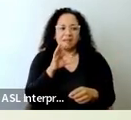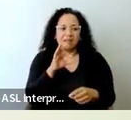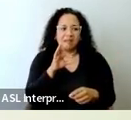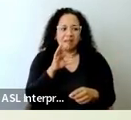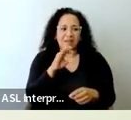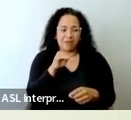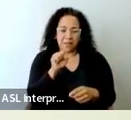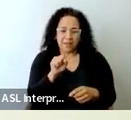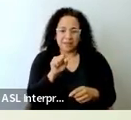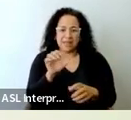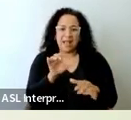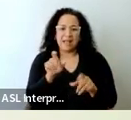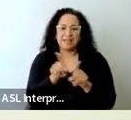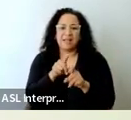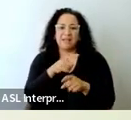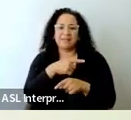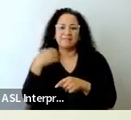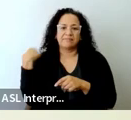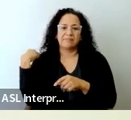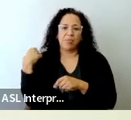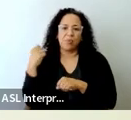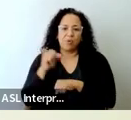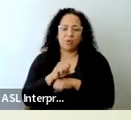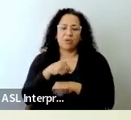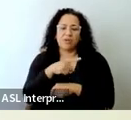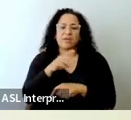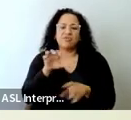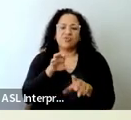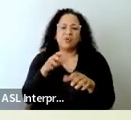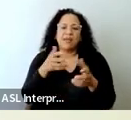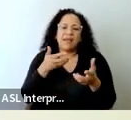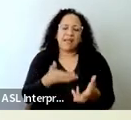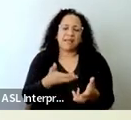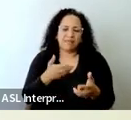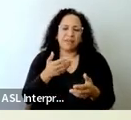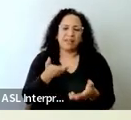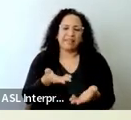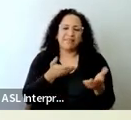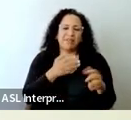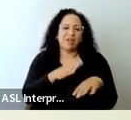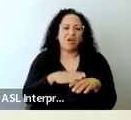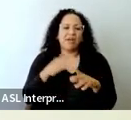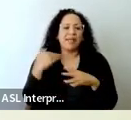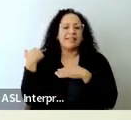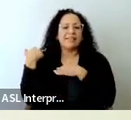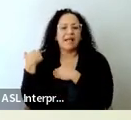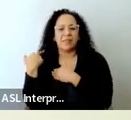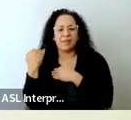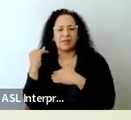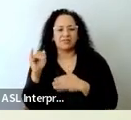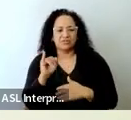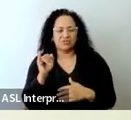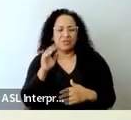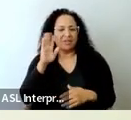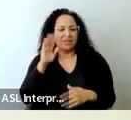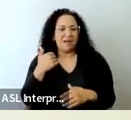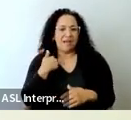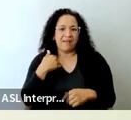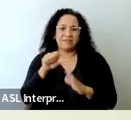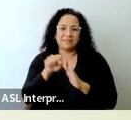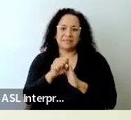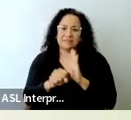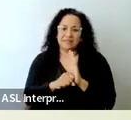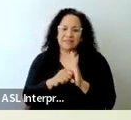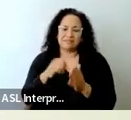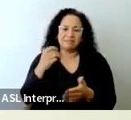the FMS does do some of the heavy lifting on liability. We know there is a statewide shortage